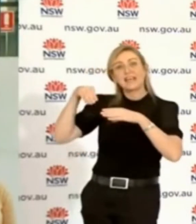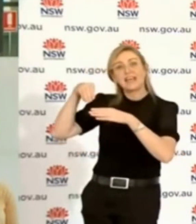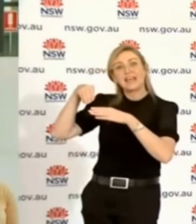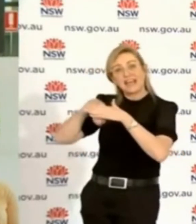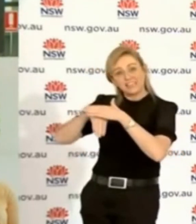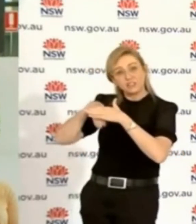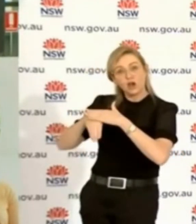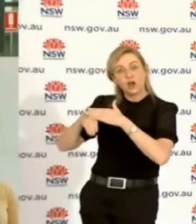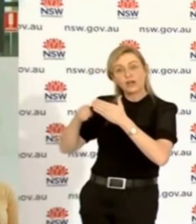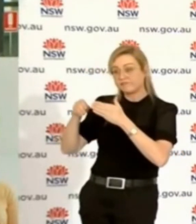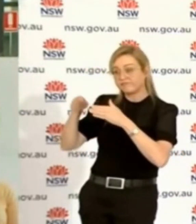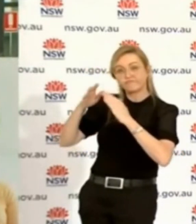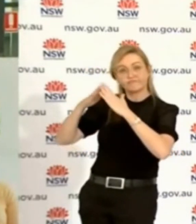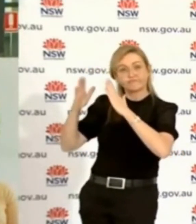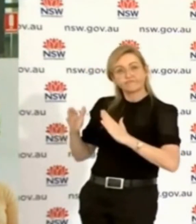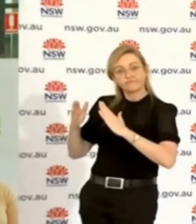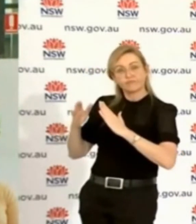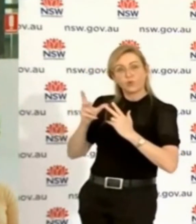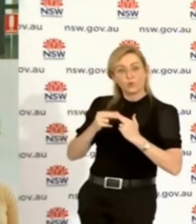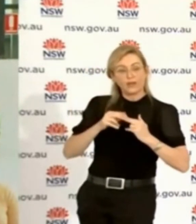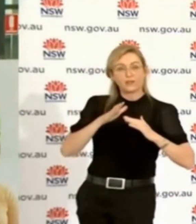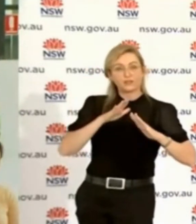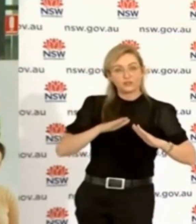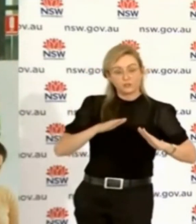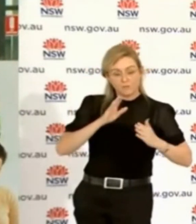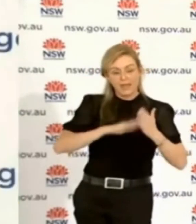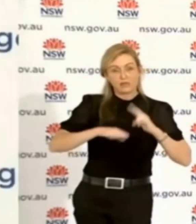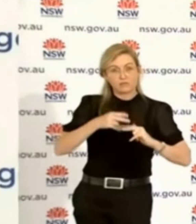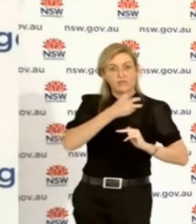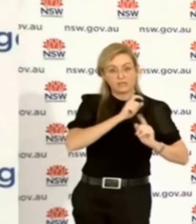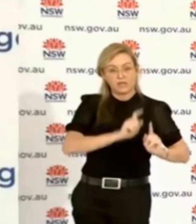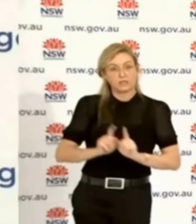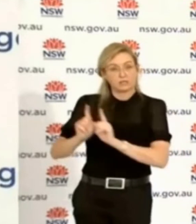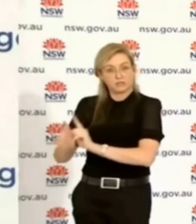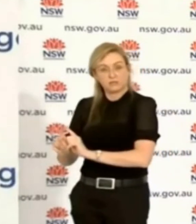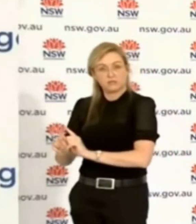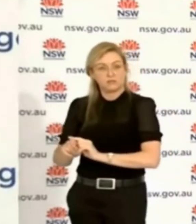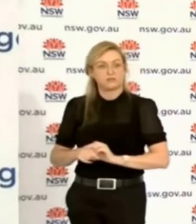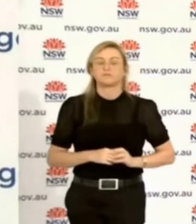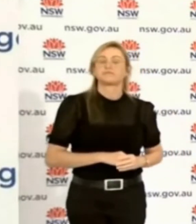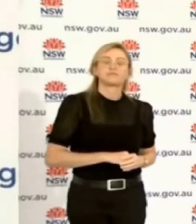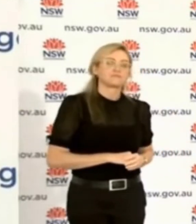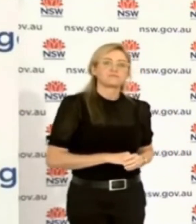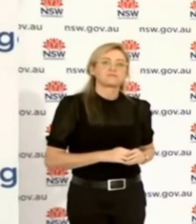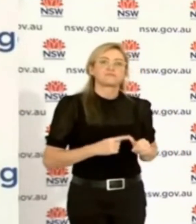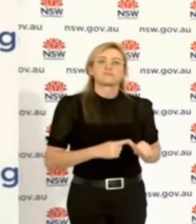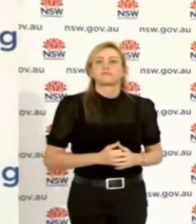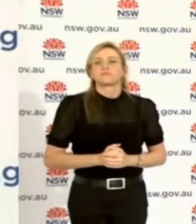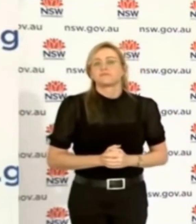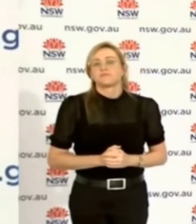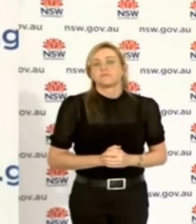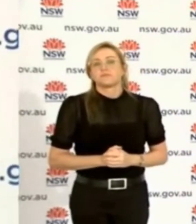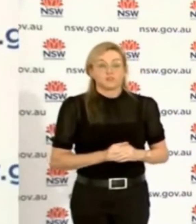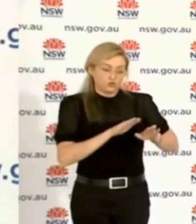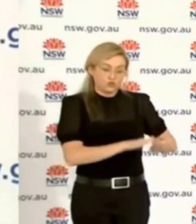mean that any parents with young kids will not be able to visit? No, quite the opposite. What we're saying is, obviously, at that